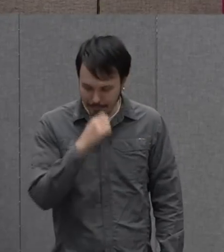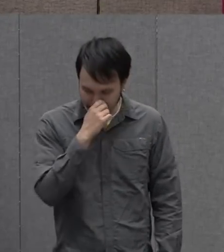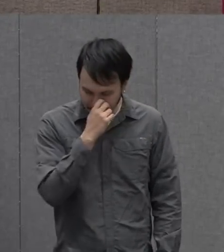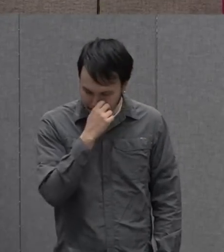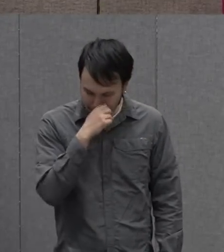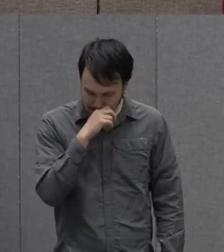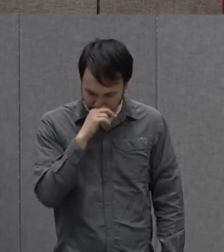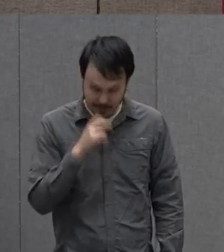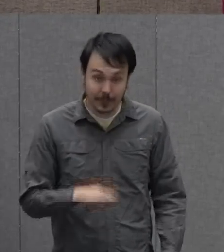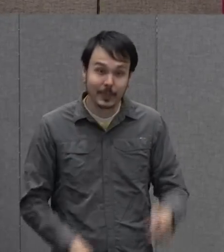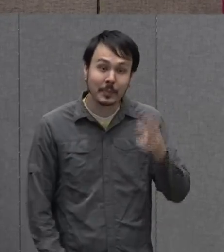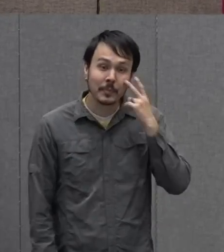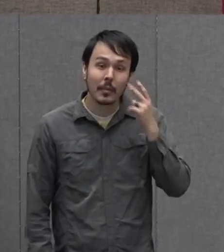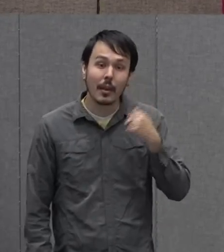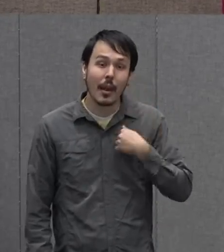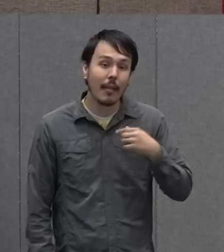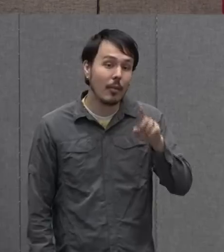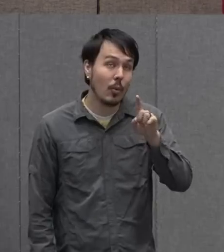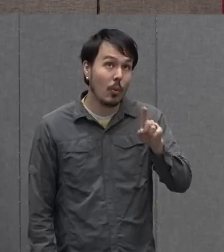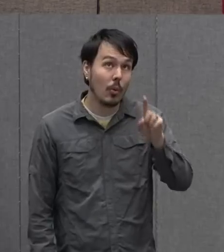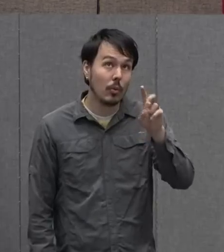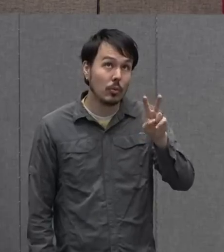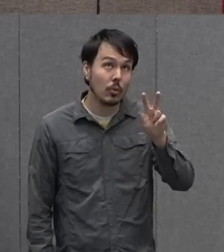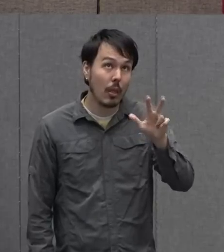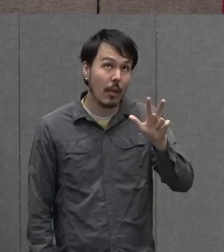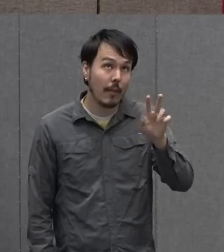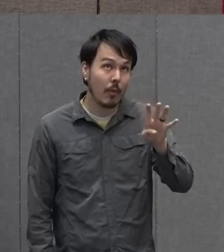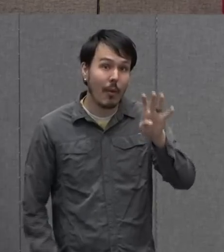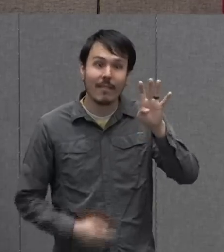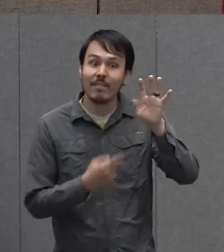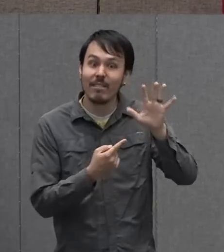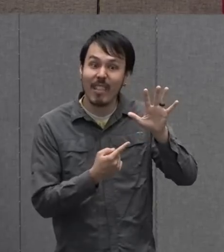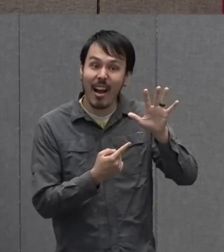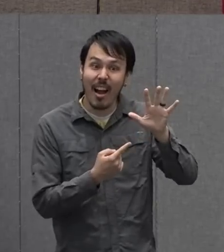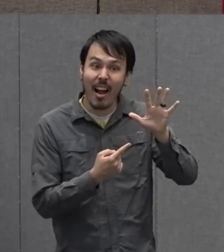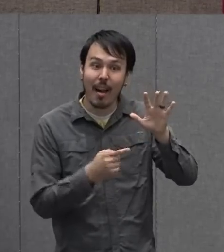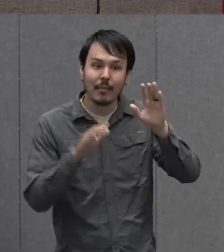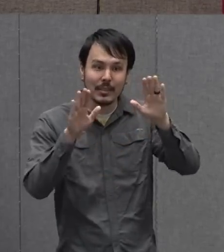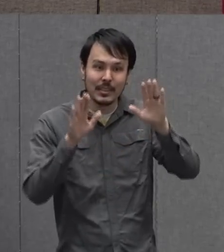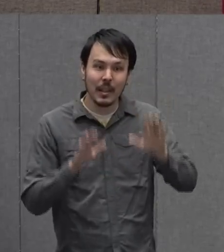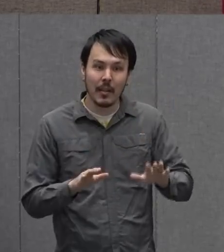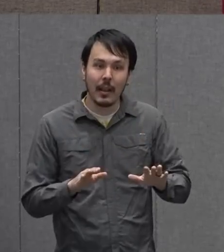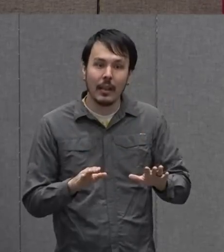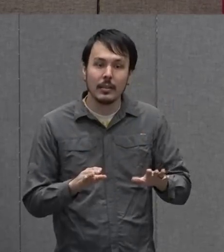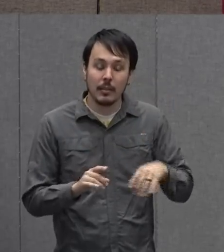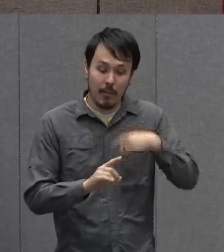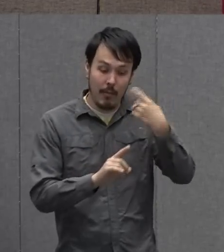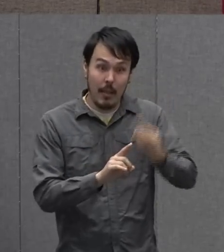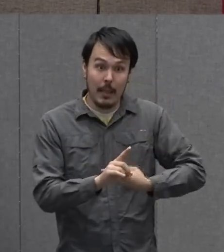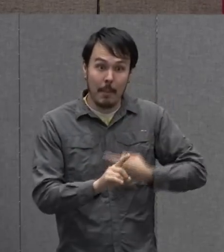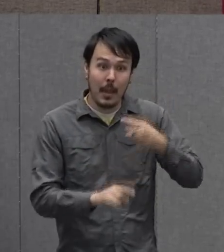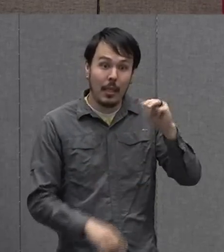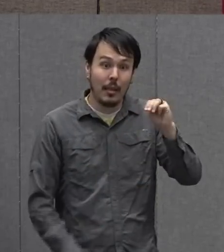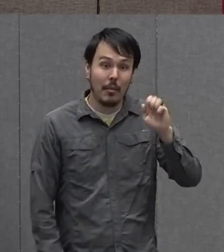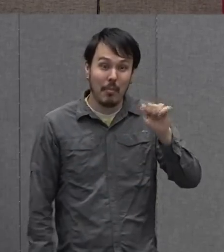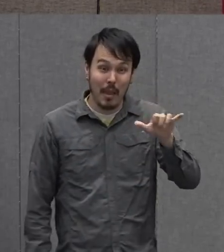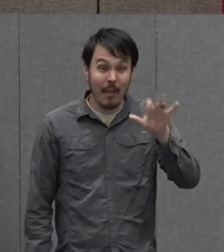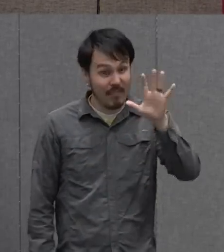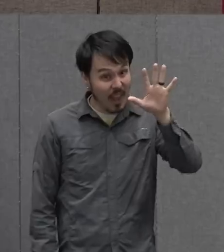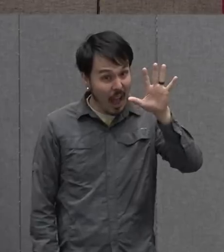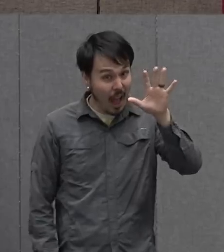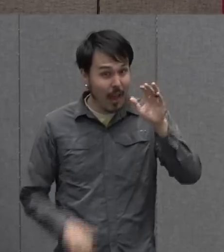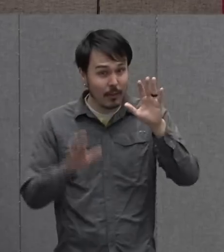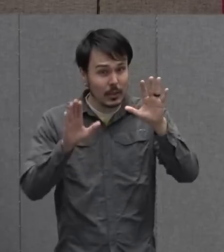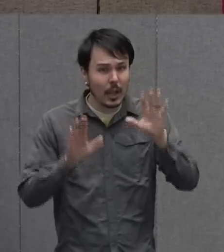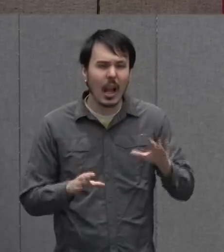There are 1, 2, 3, 4, 5 Sundays in May. 5 Sundays. How